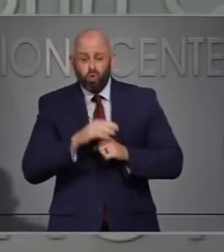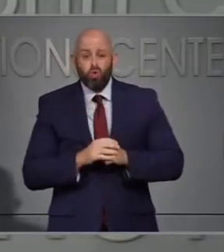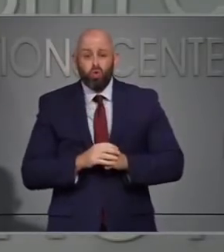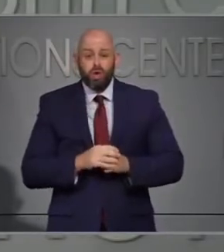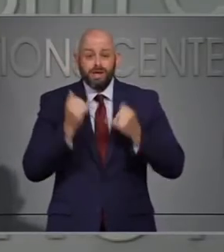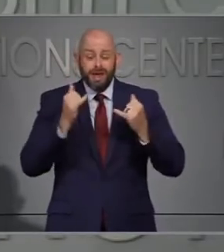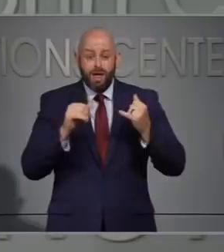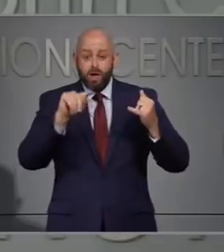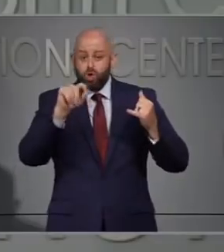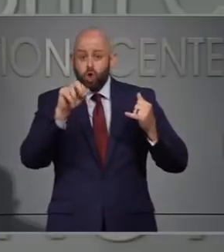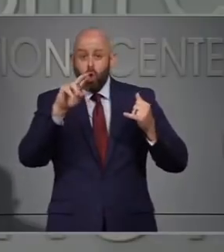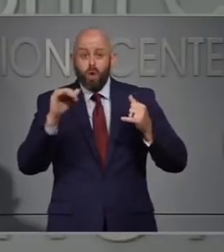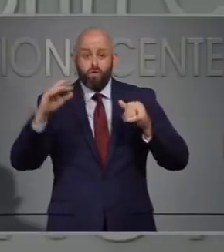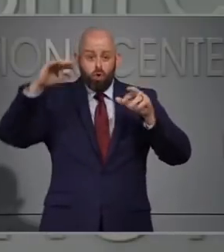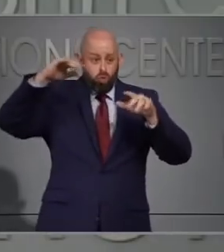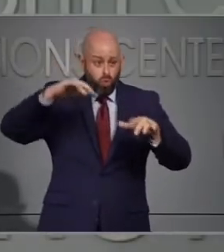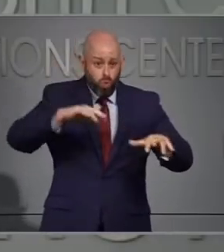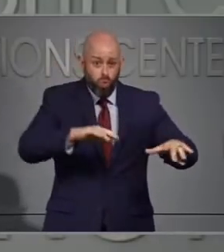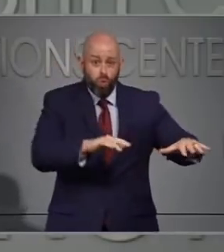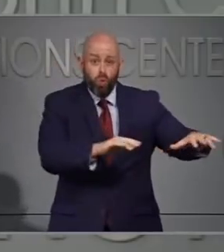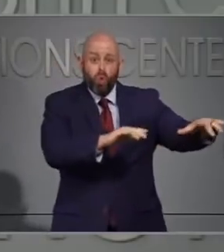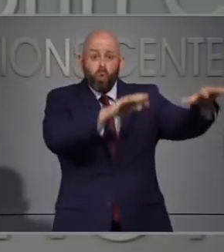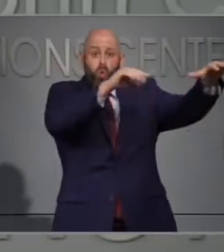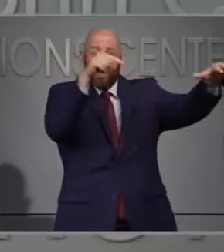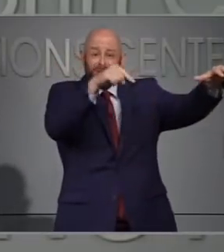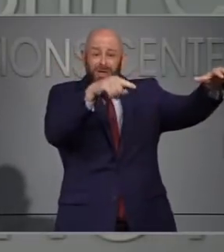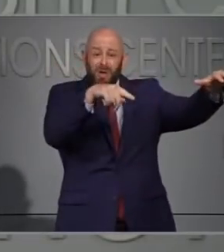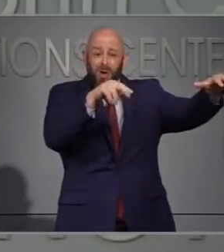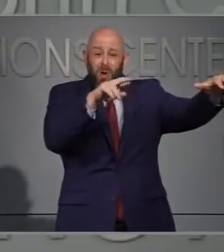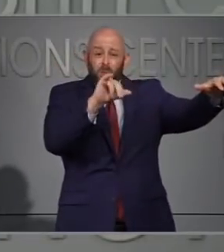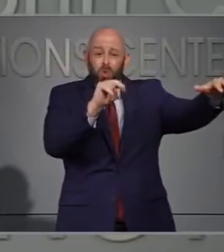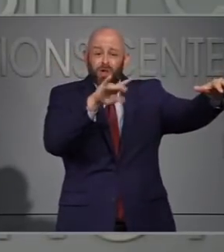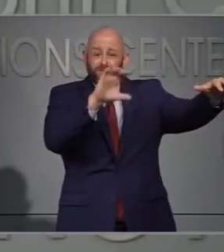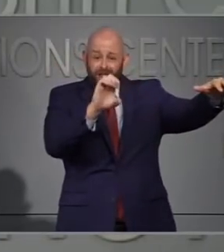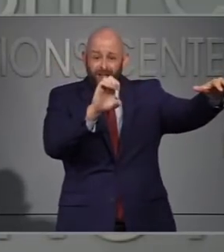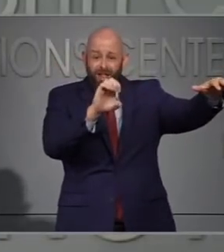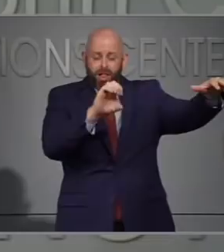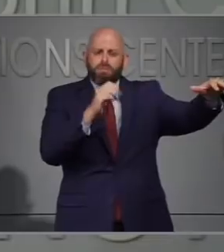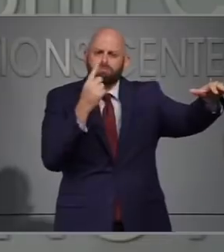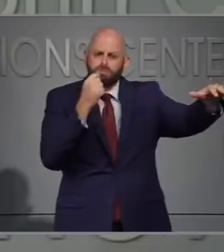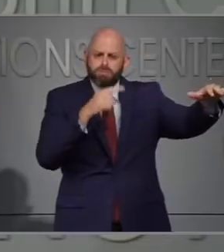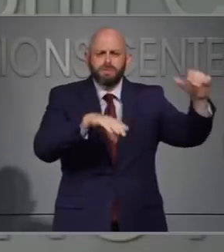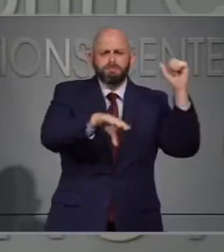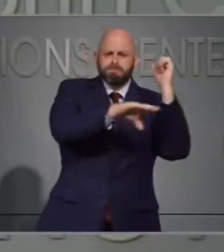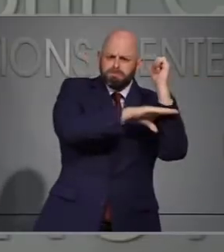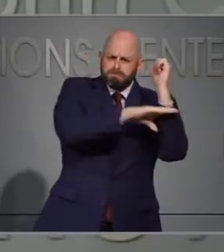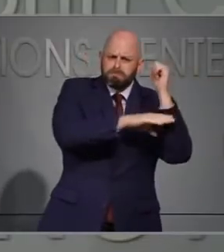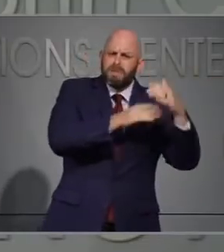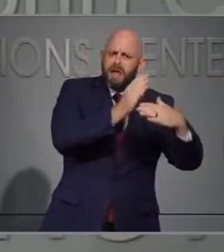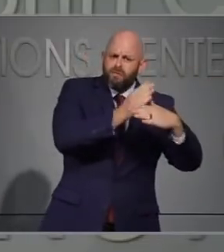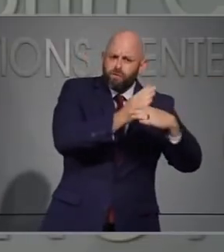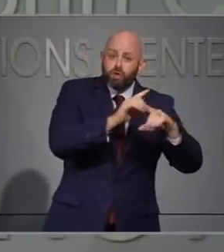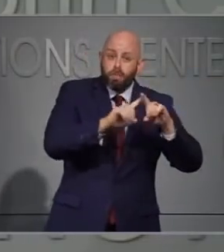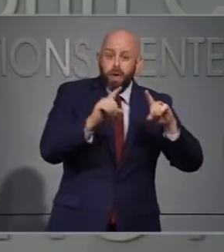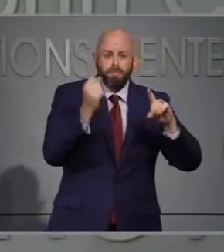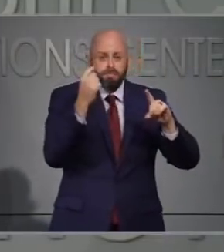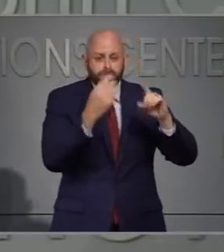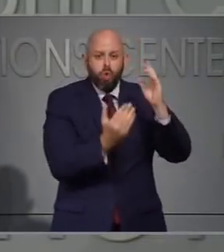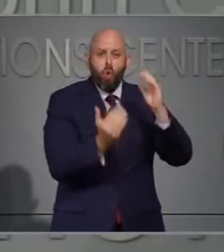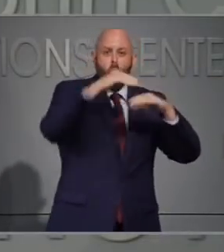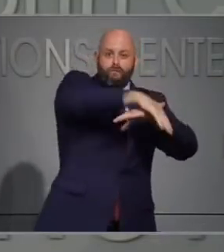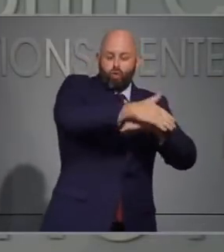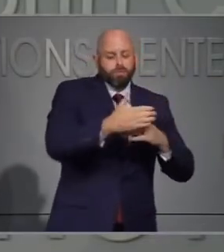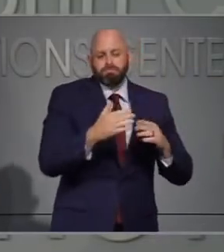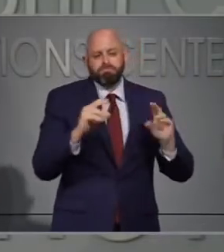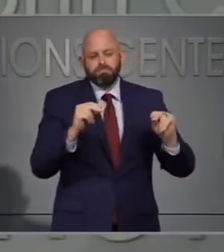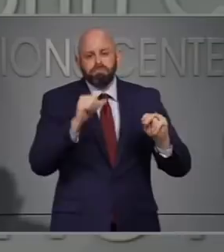is cresting at Tarboro and Princeville at moderate flood stage, but the river's peak remains several feet below the top of the